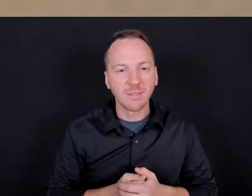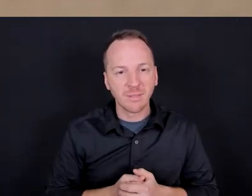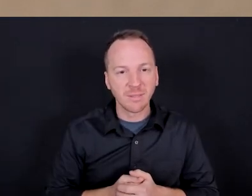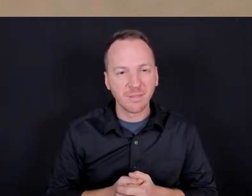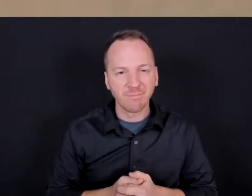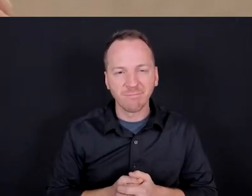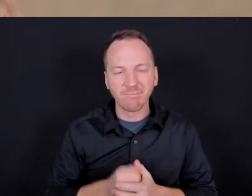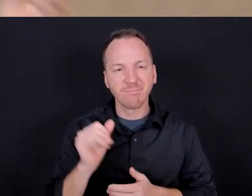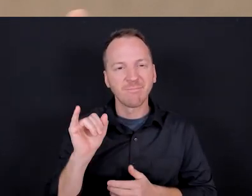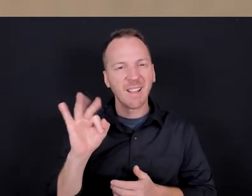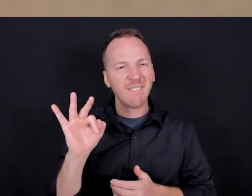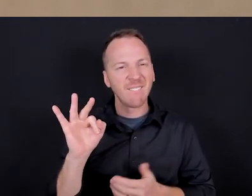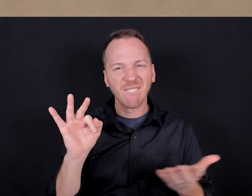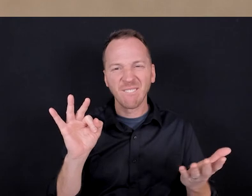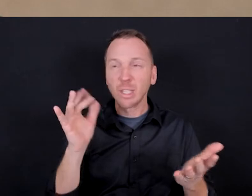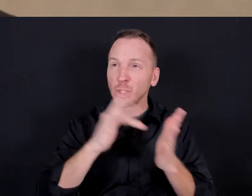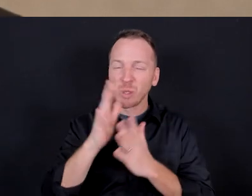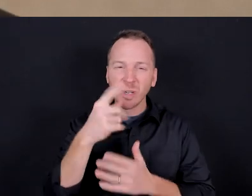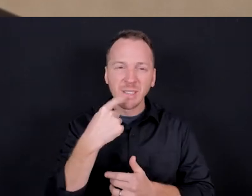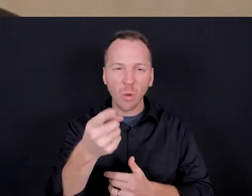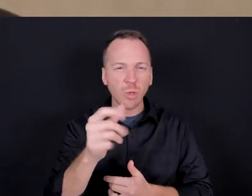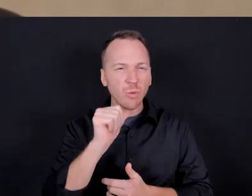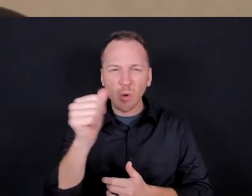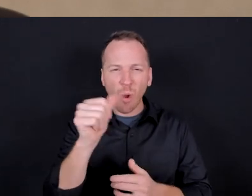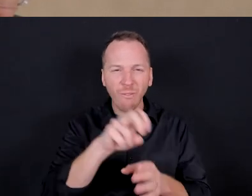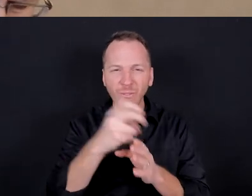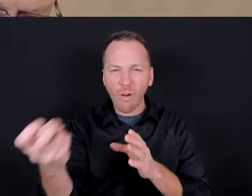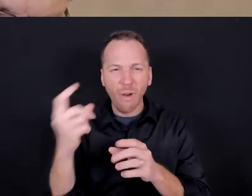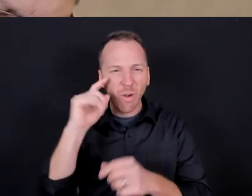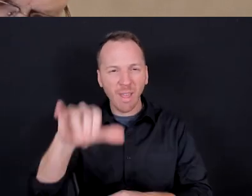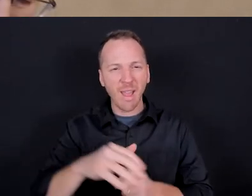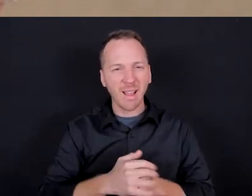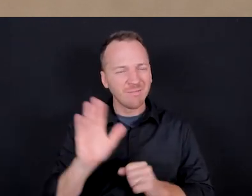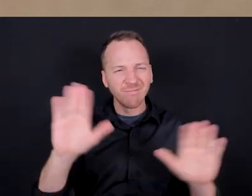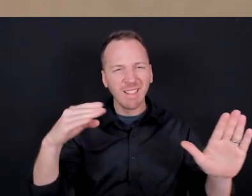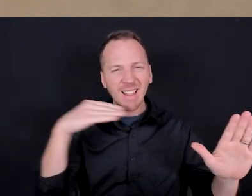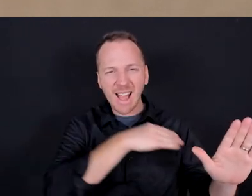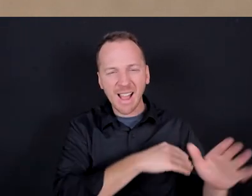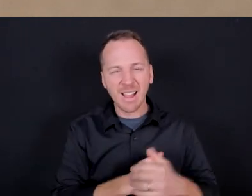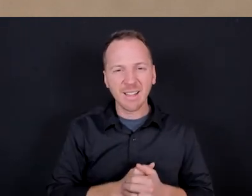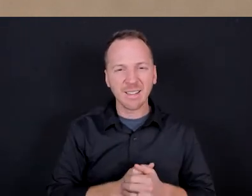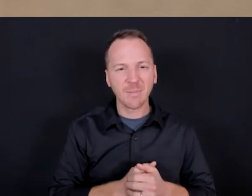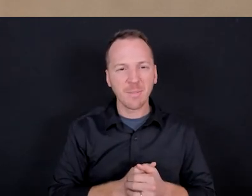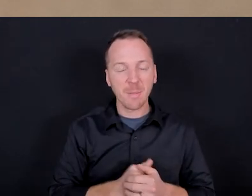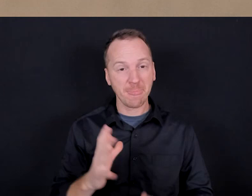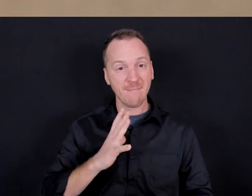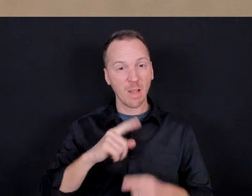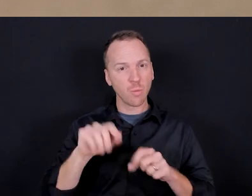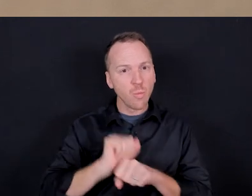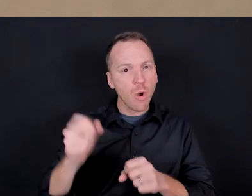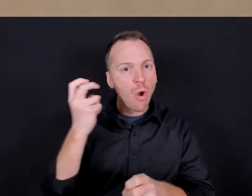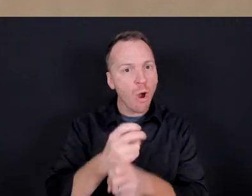If anything, Jesus would say to you, don't fall for that because it's a lie. I mean, it's fine to work